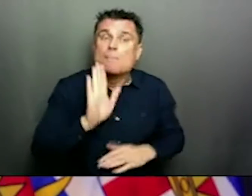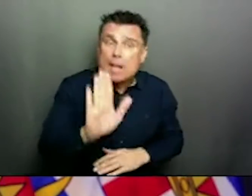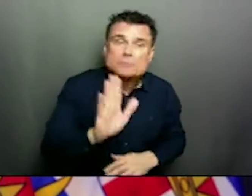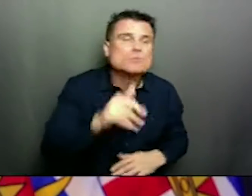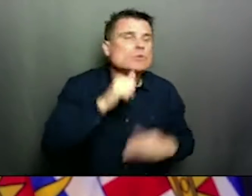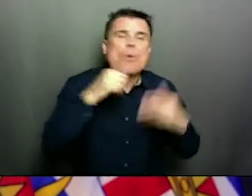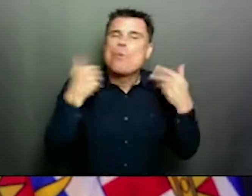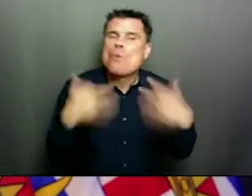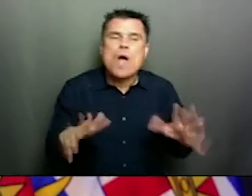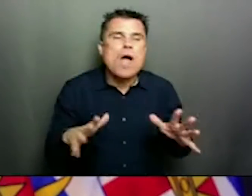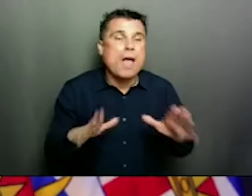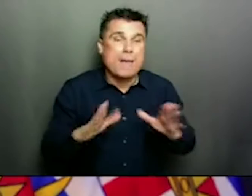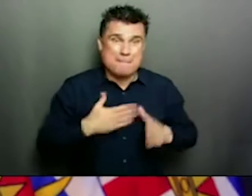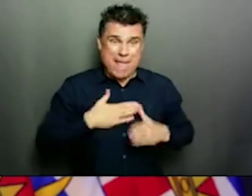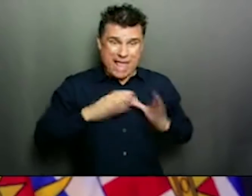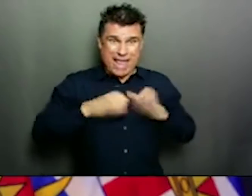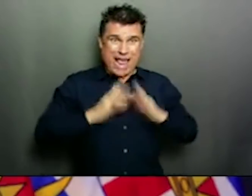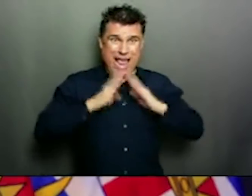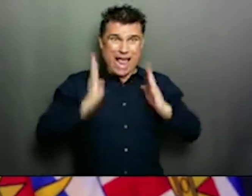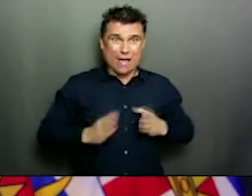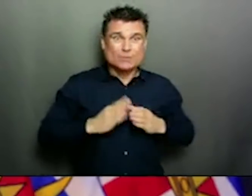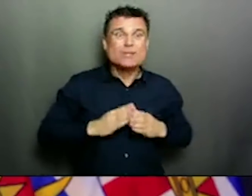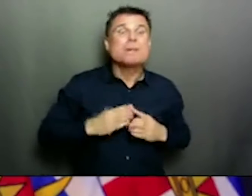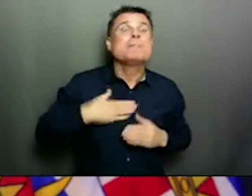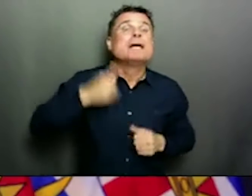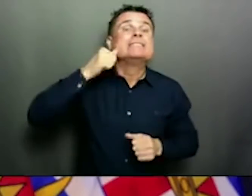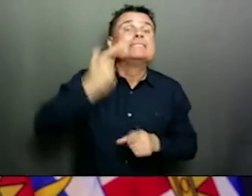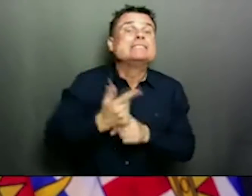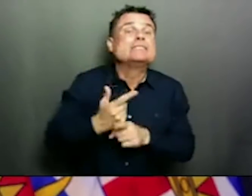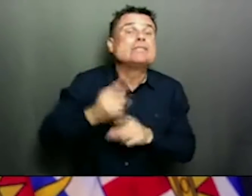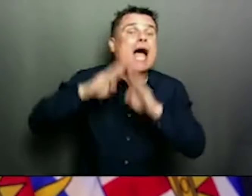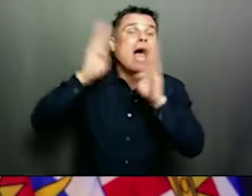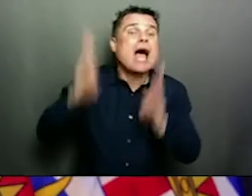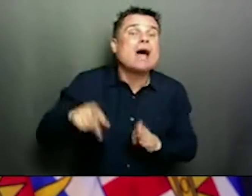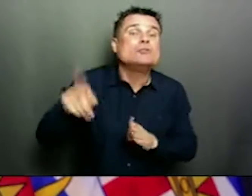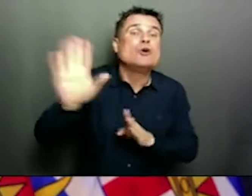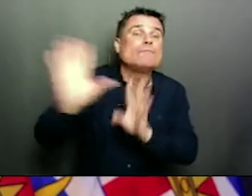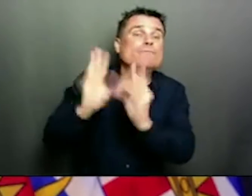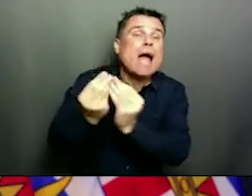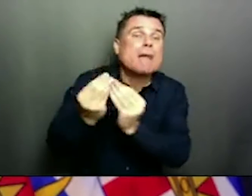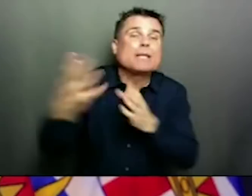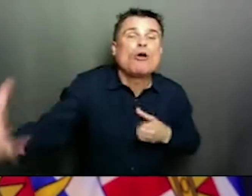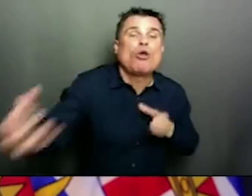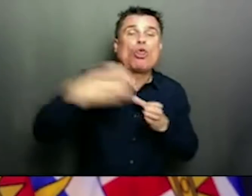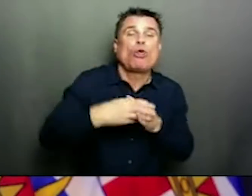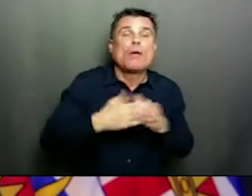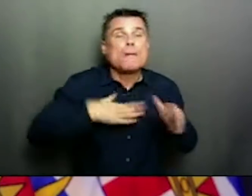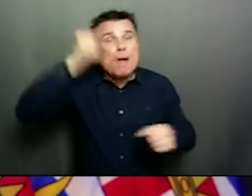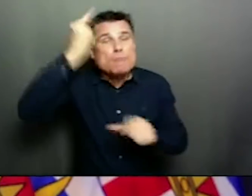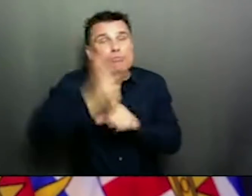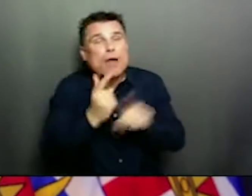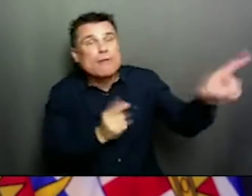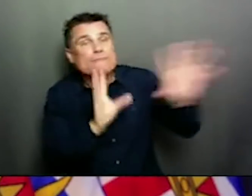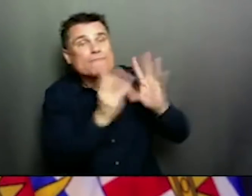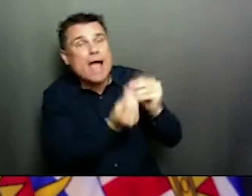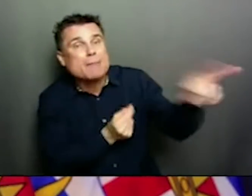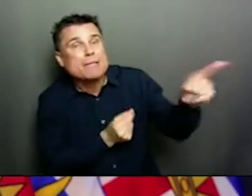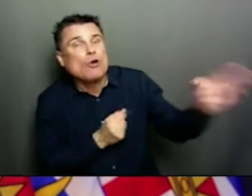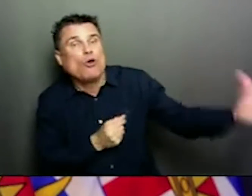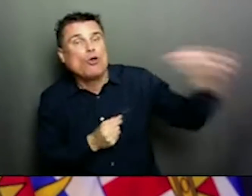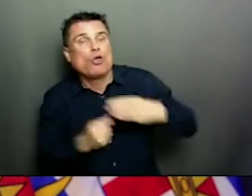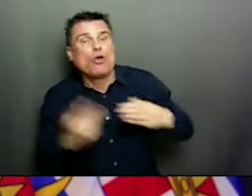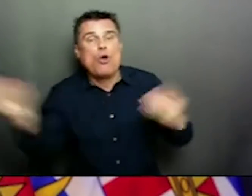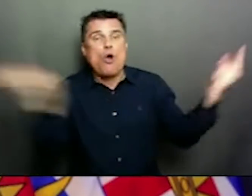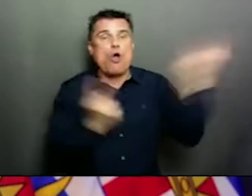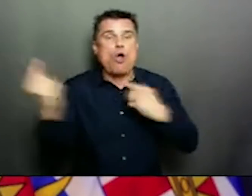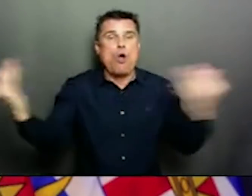this year. That is what is risky. That's when we bring our risk with us and we share it in those close contact situations